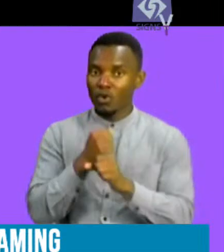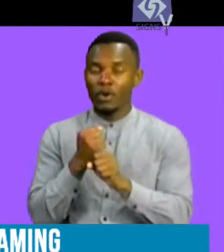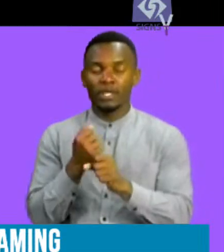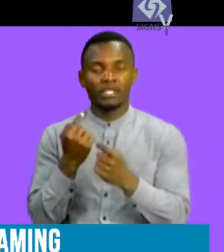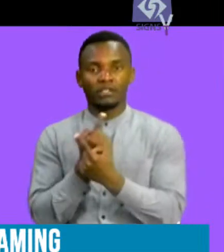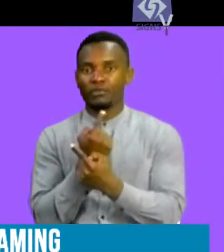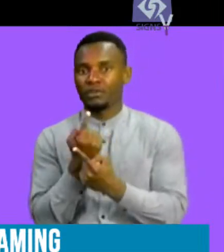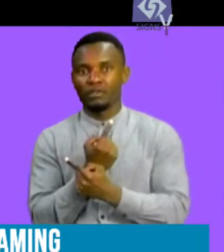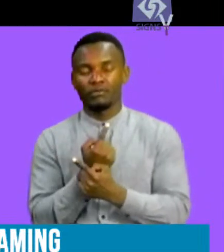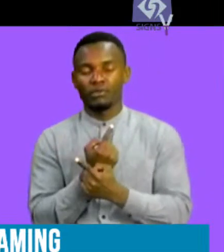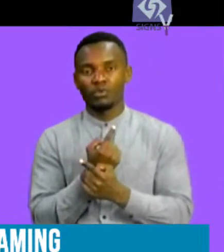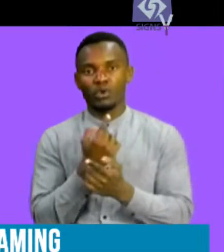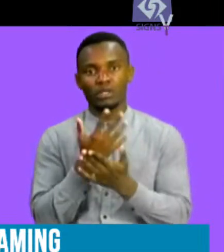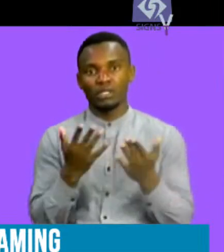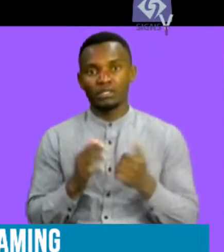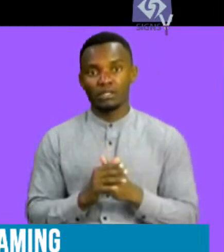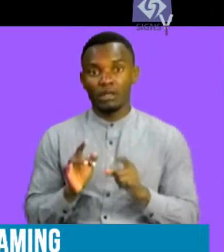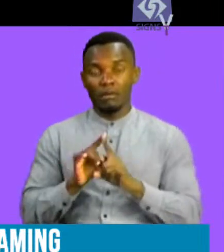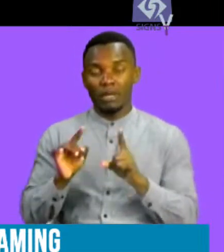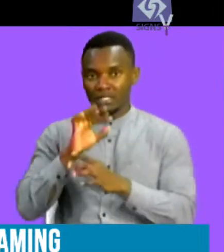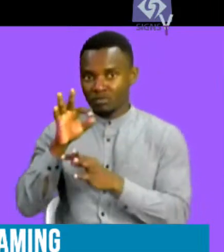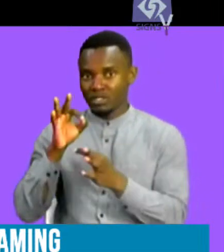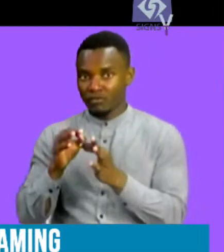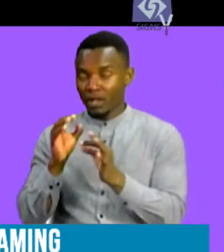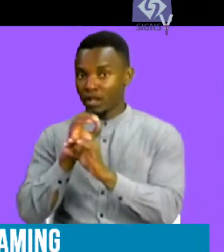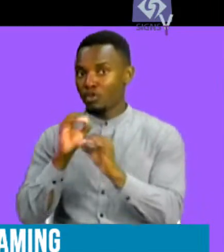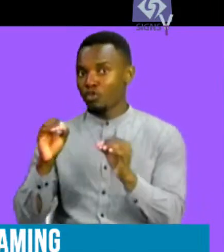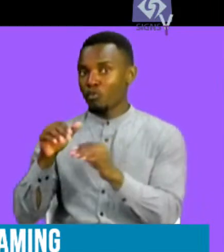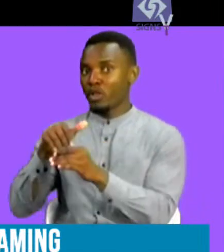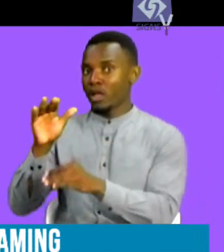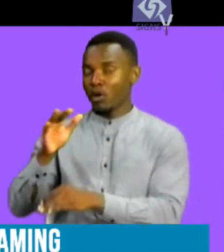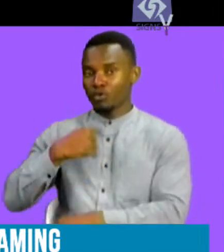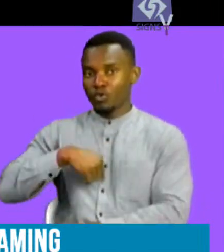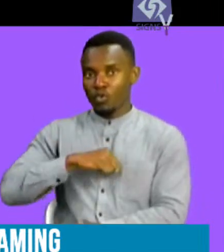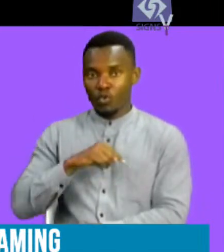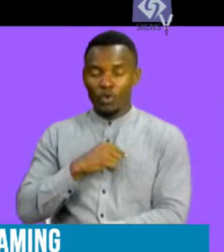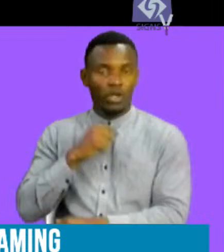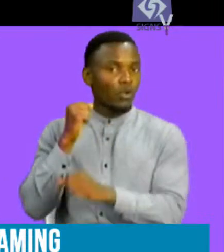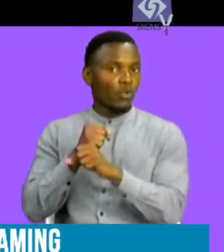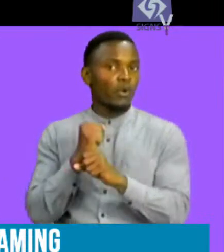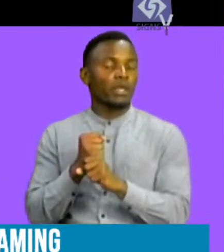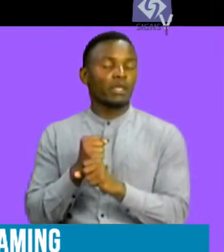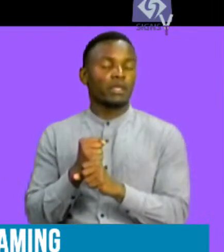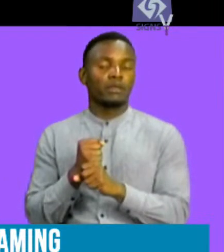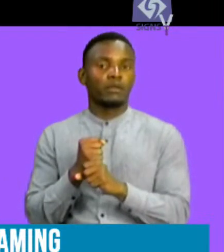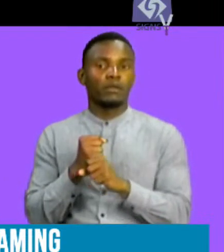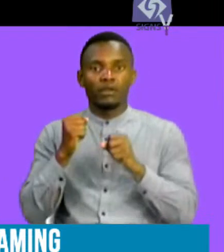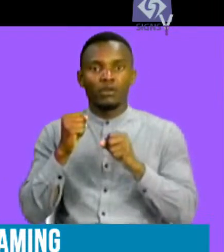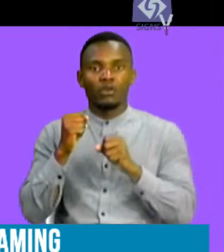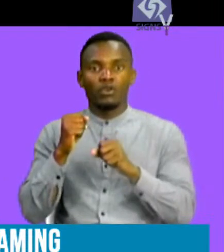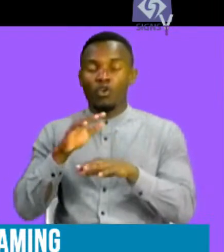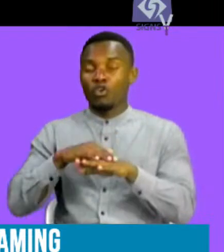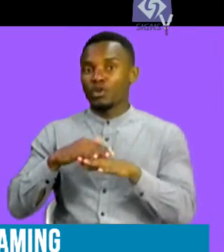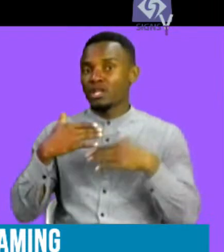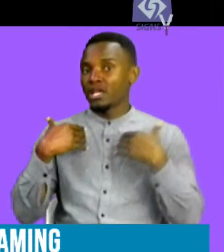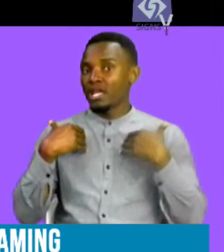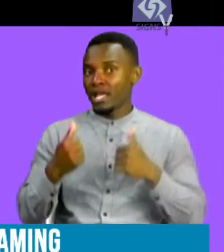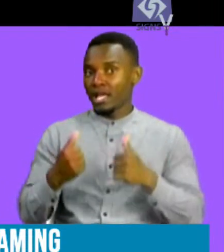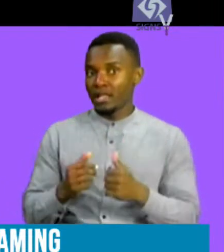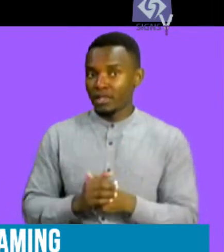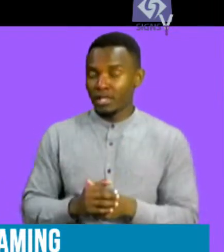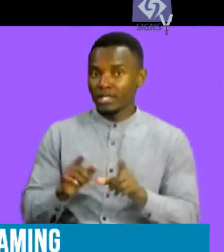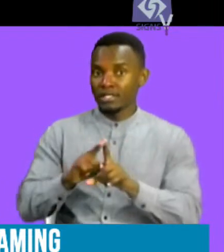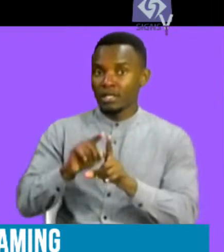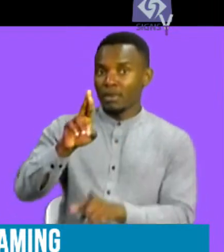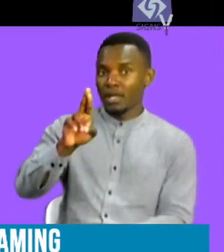areas. But specifically, no one out. We are working with them in the area of health, rehabilitation. We